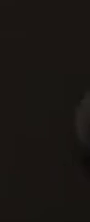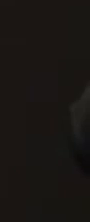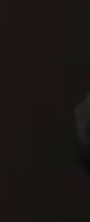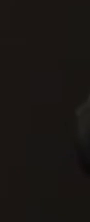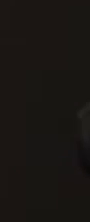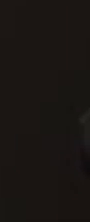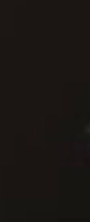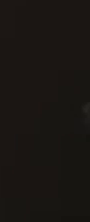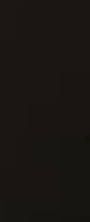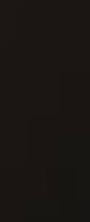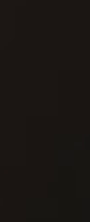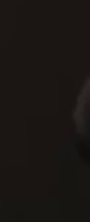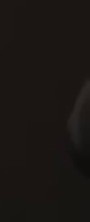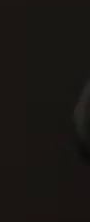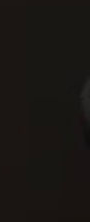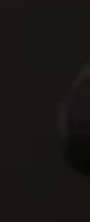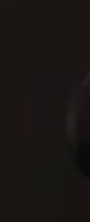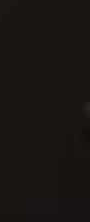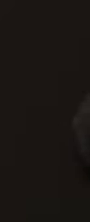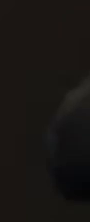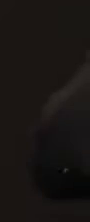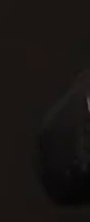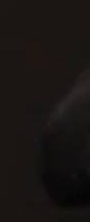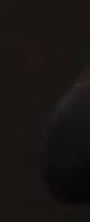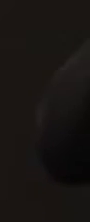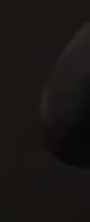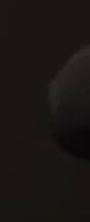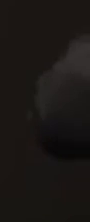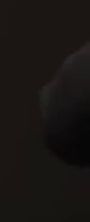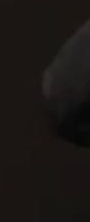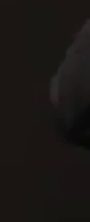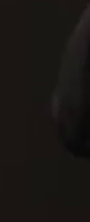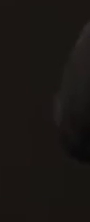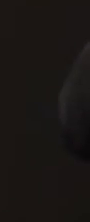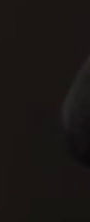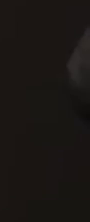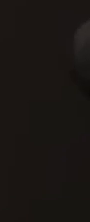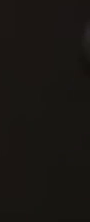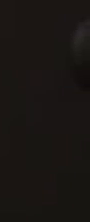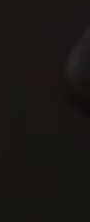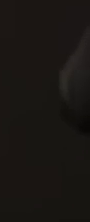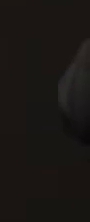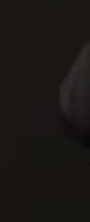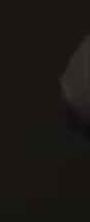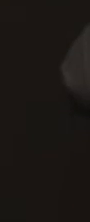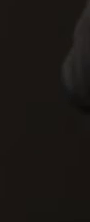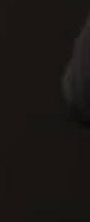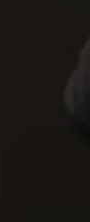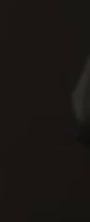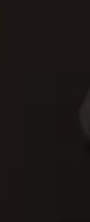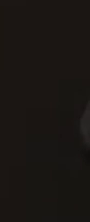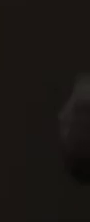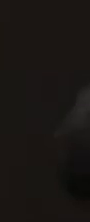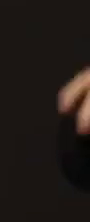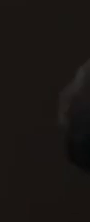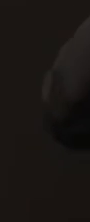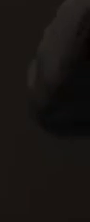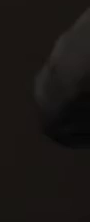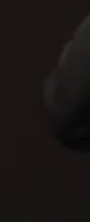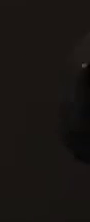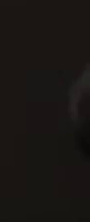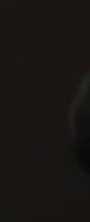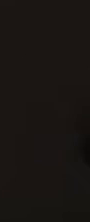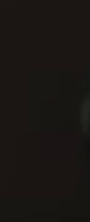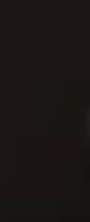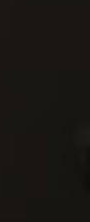with mobility impairments could access education. And what was important about it was, first of